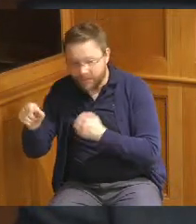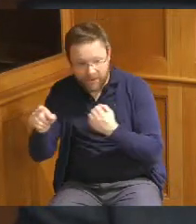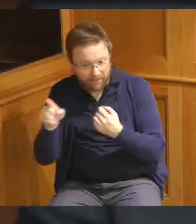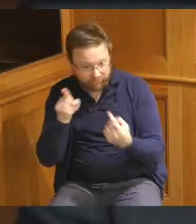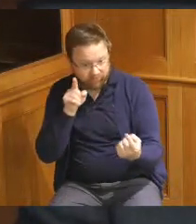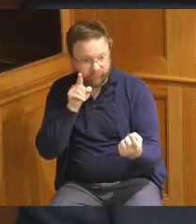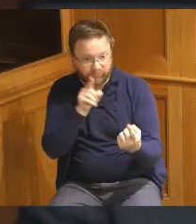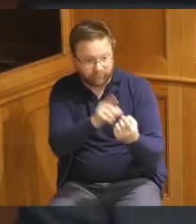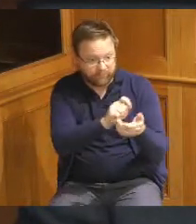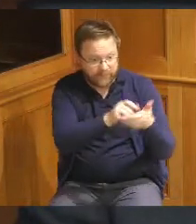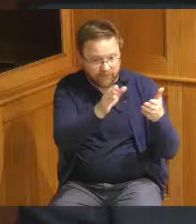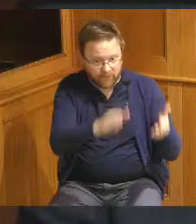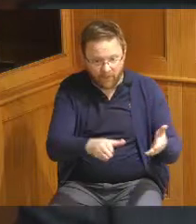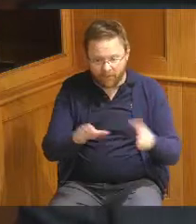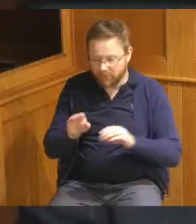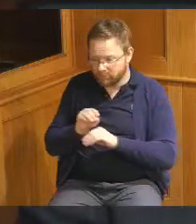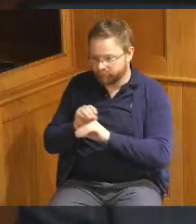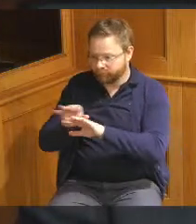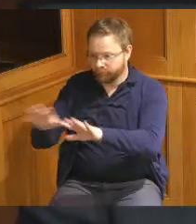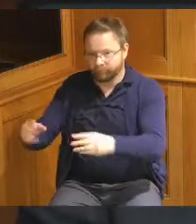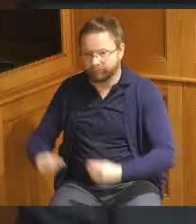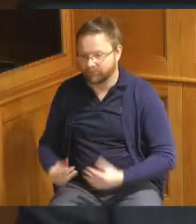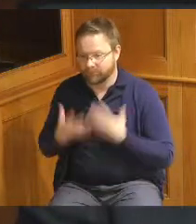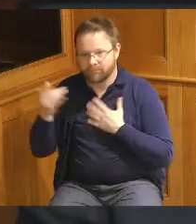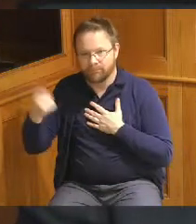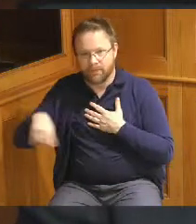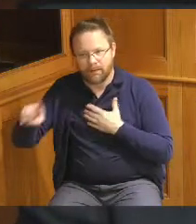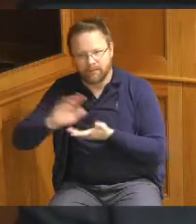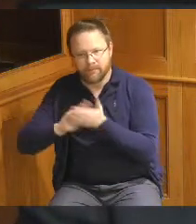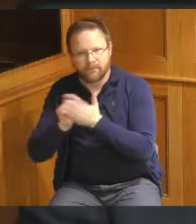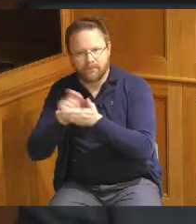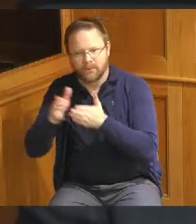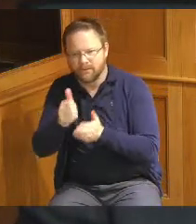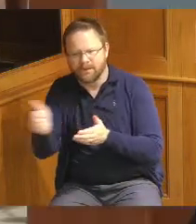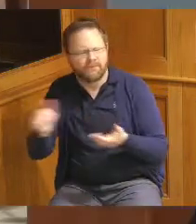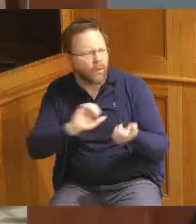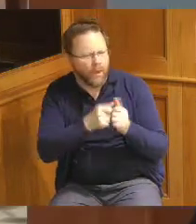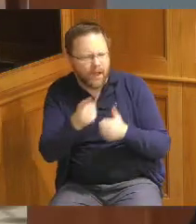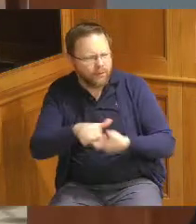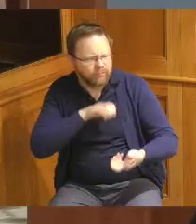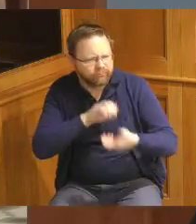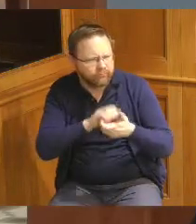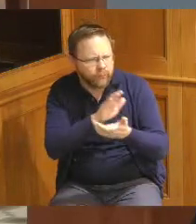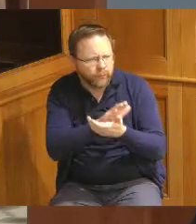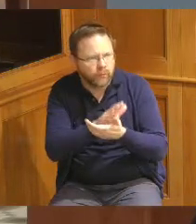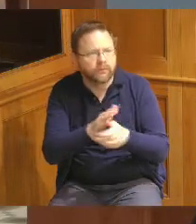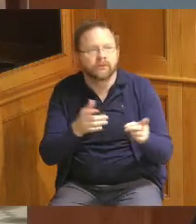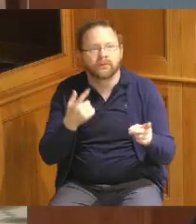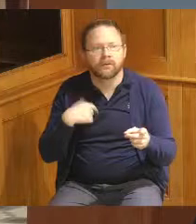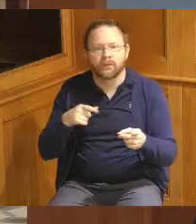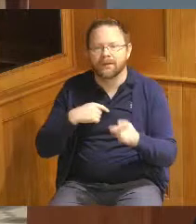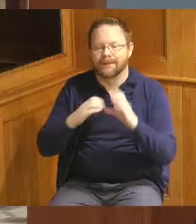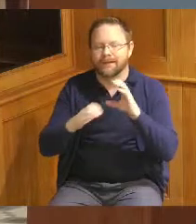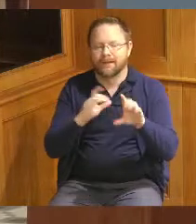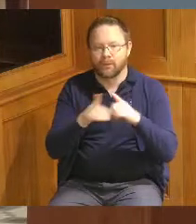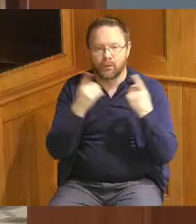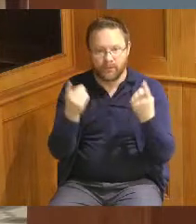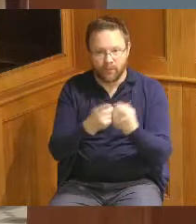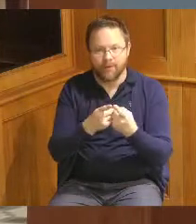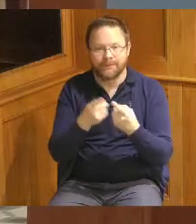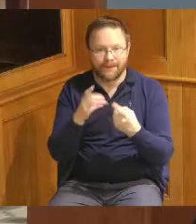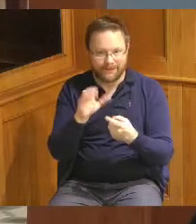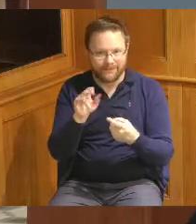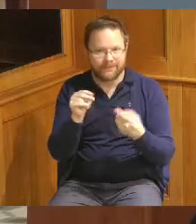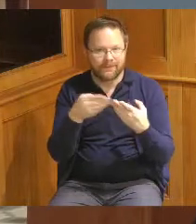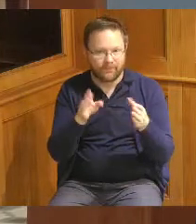inspire them to do the same. So how do you interface with the schools? Yeah, so absolutely. So we went through the communications department at the Cincinnati